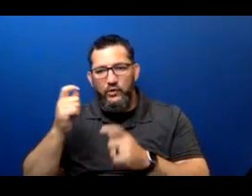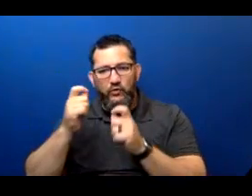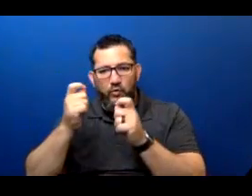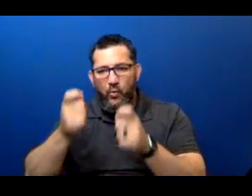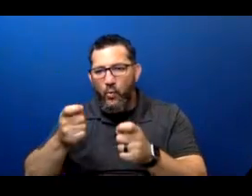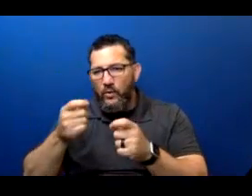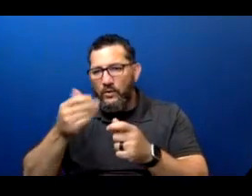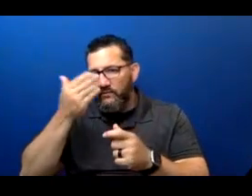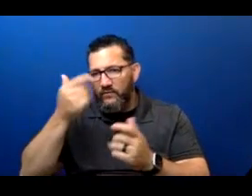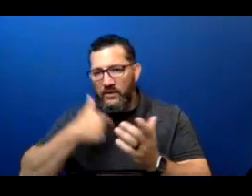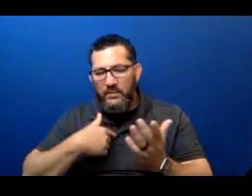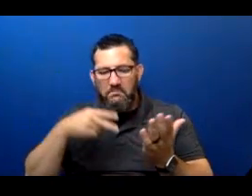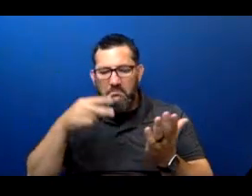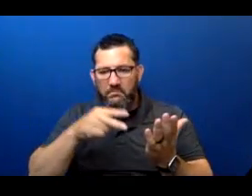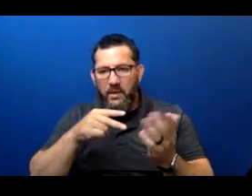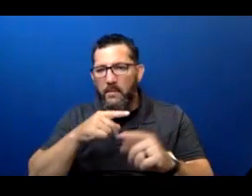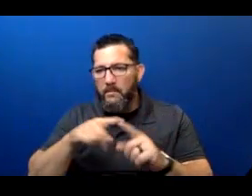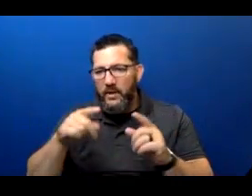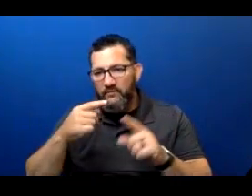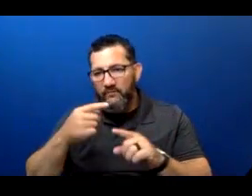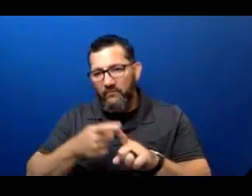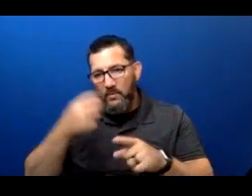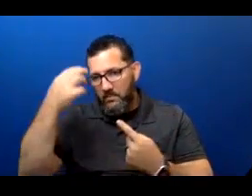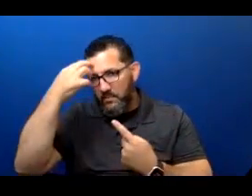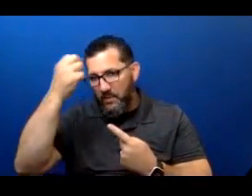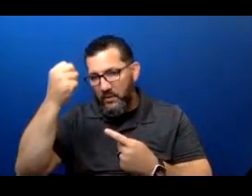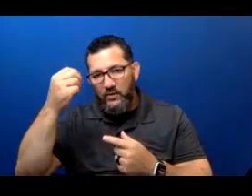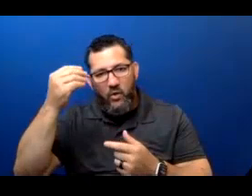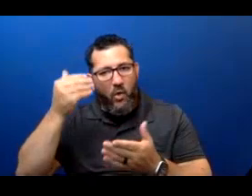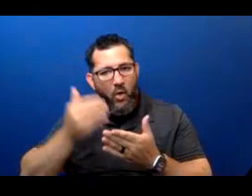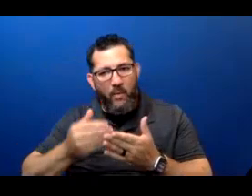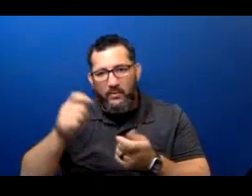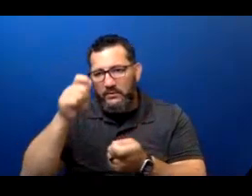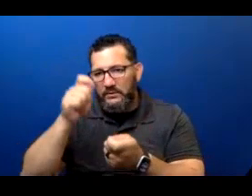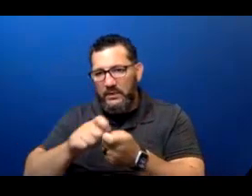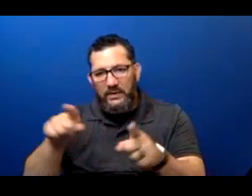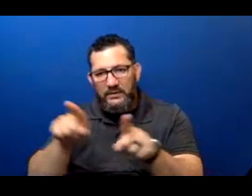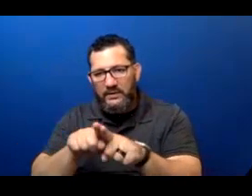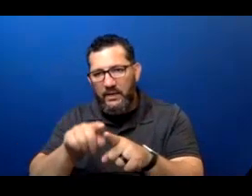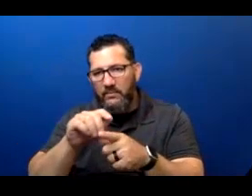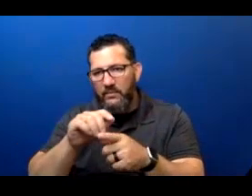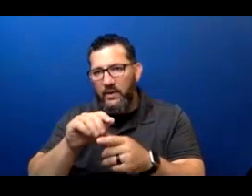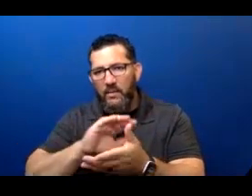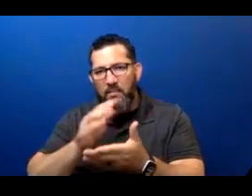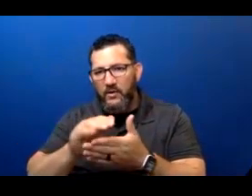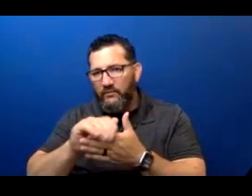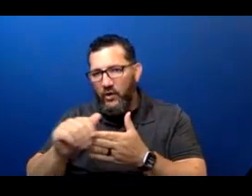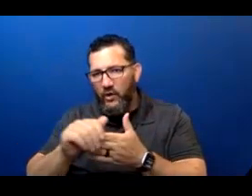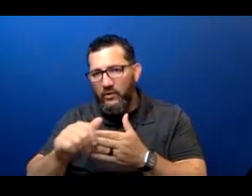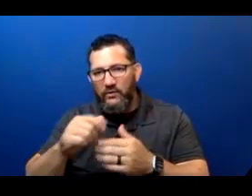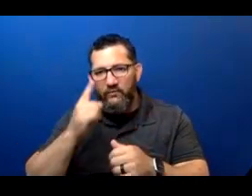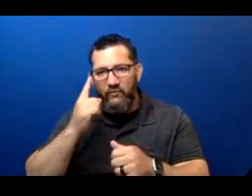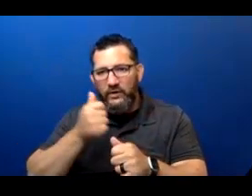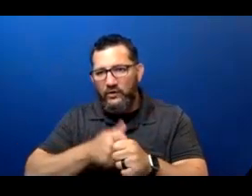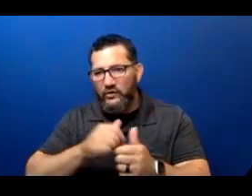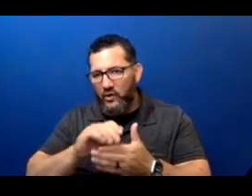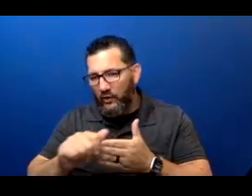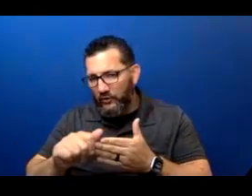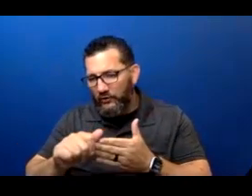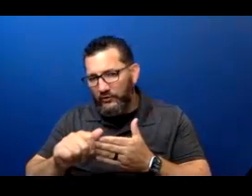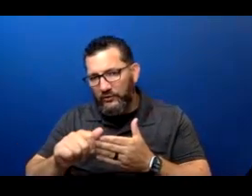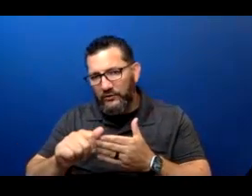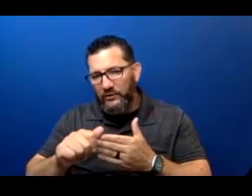of me, but I can almost from memory tell you it's almost dollar for dollar. So in some layman's terms, there was not much of by